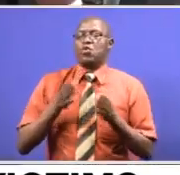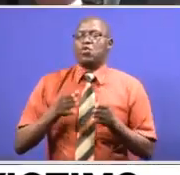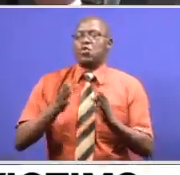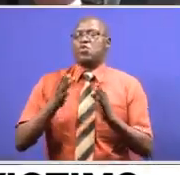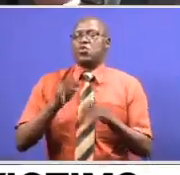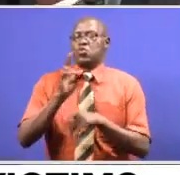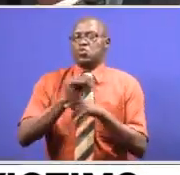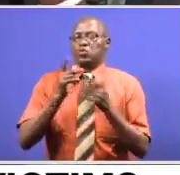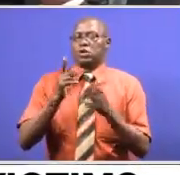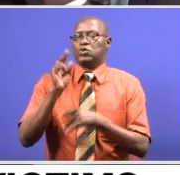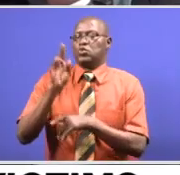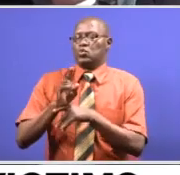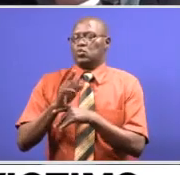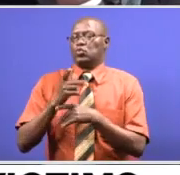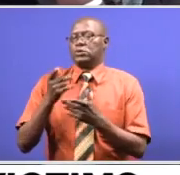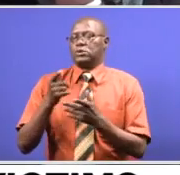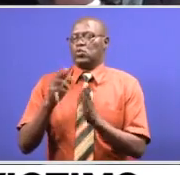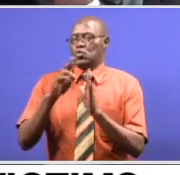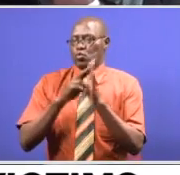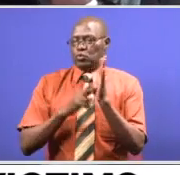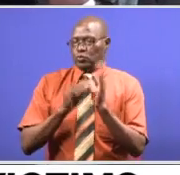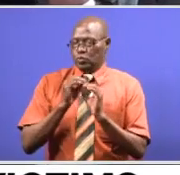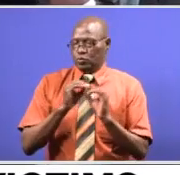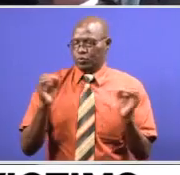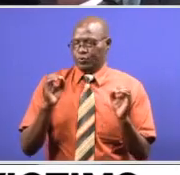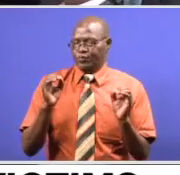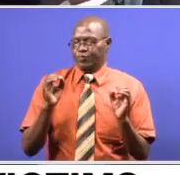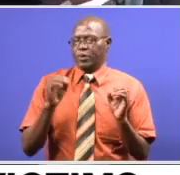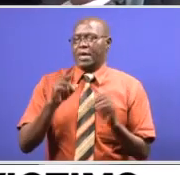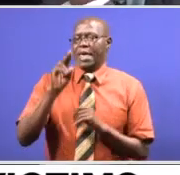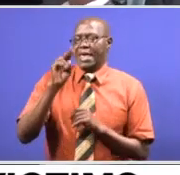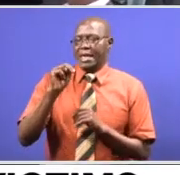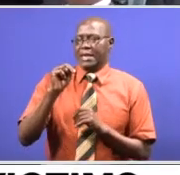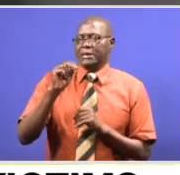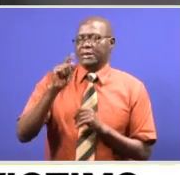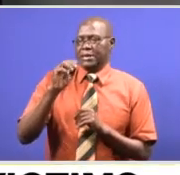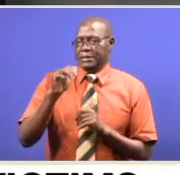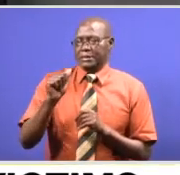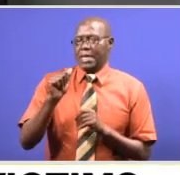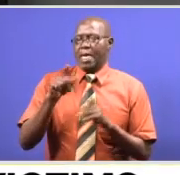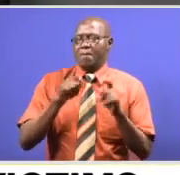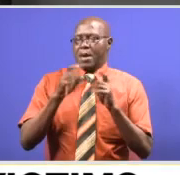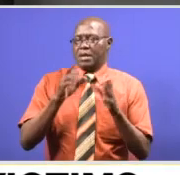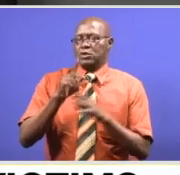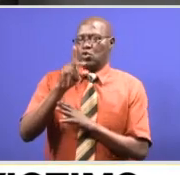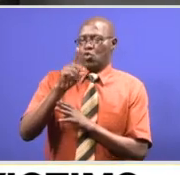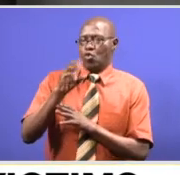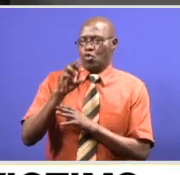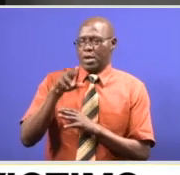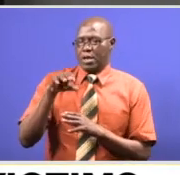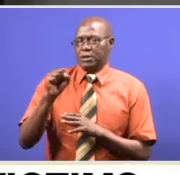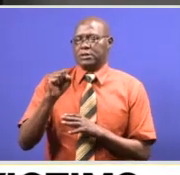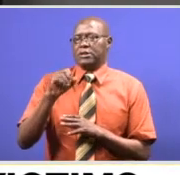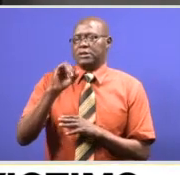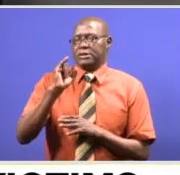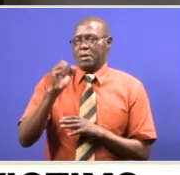to basic road safety practices. This is according to NTSA Eastern Regional Manager Doris Sibaya, who says road